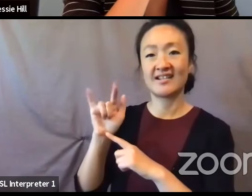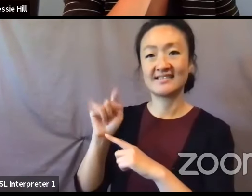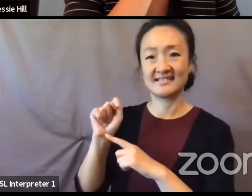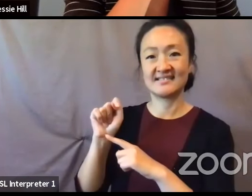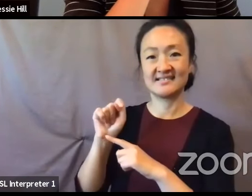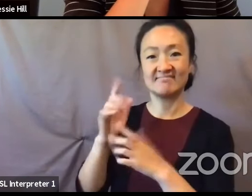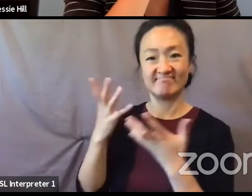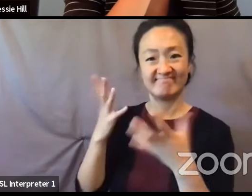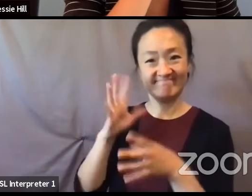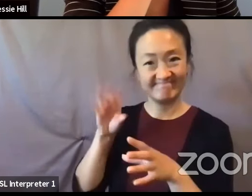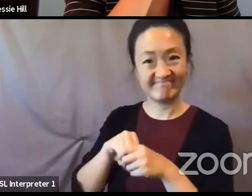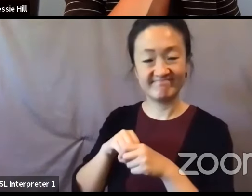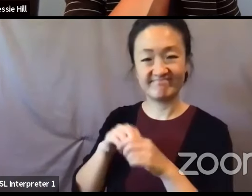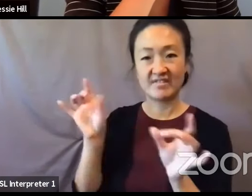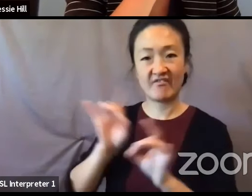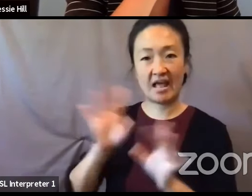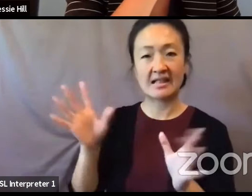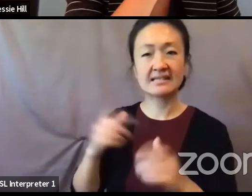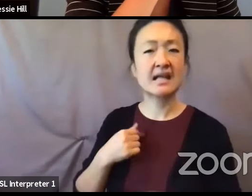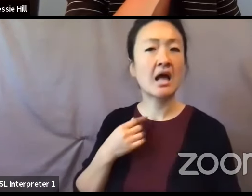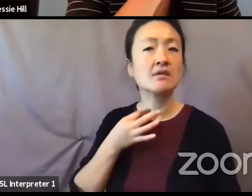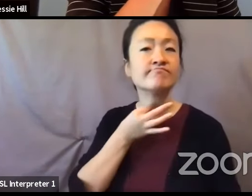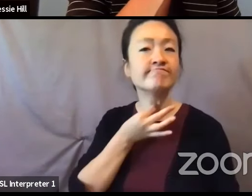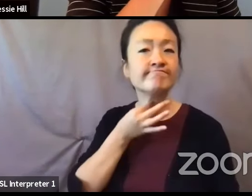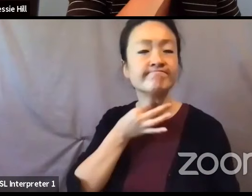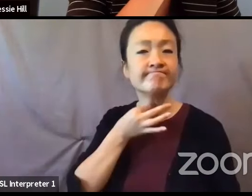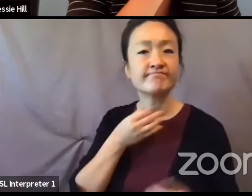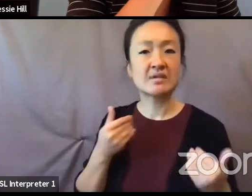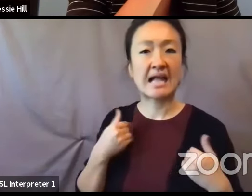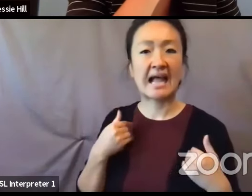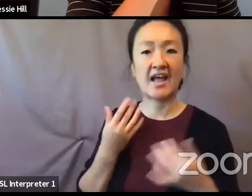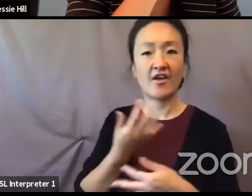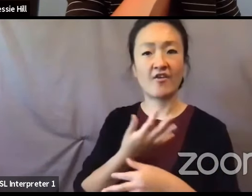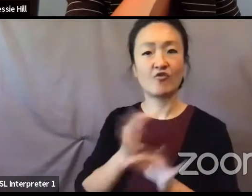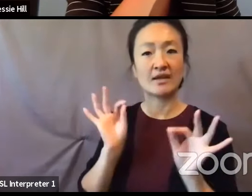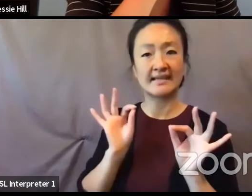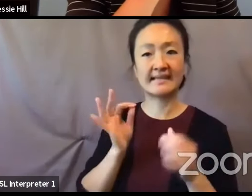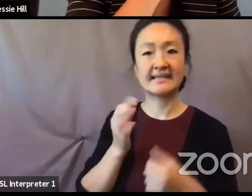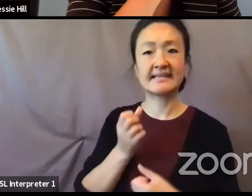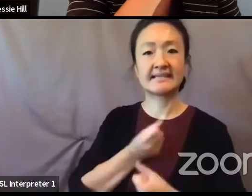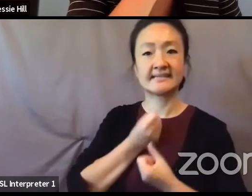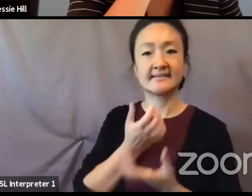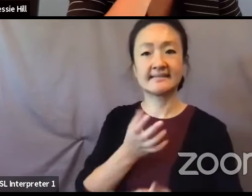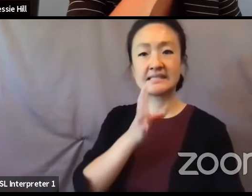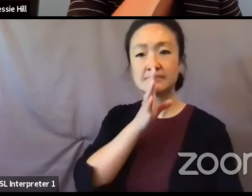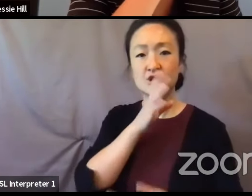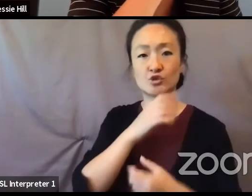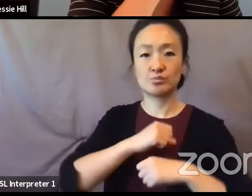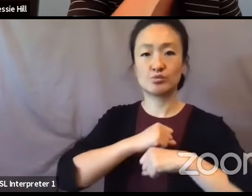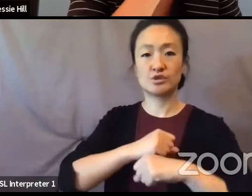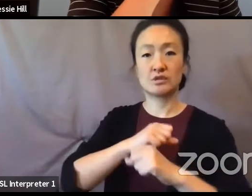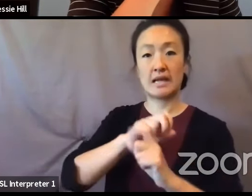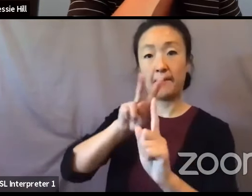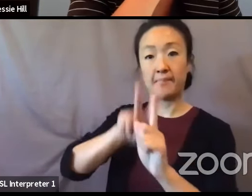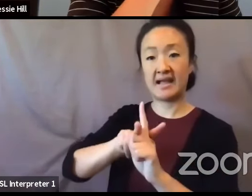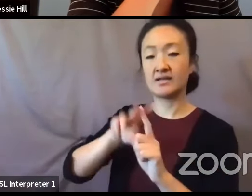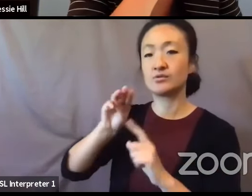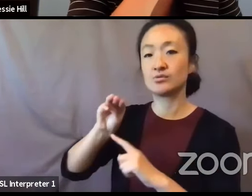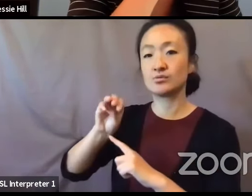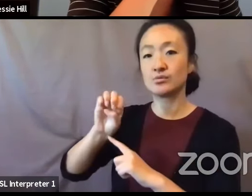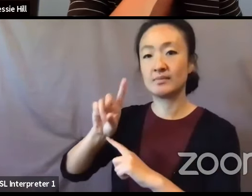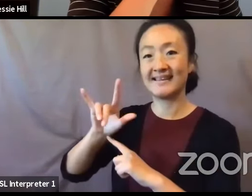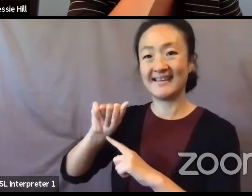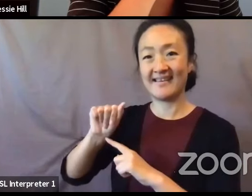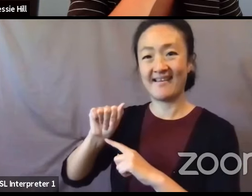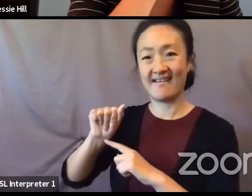I'm just wondering if there are any free speech protections that apply particularly to media coverage.